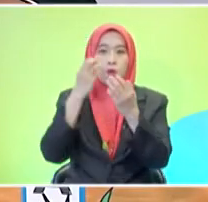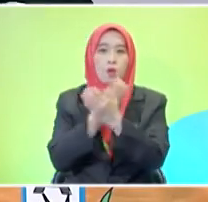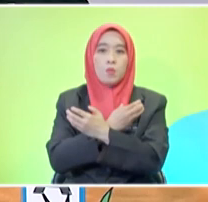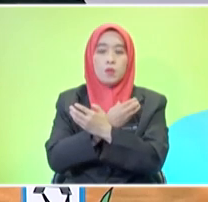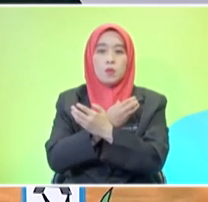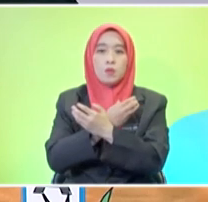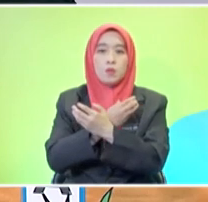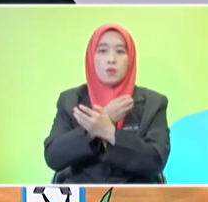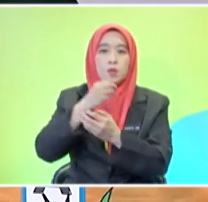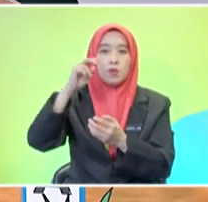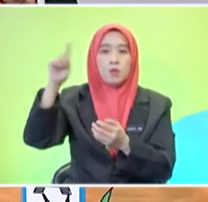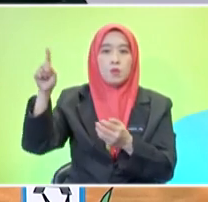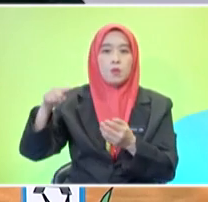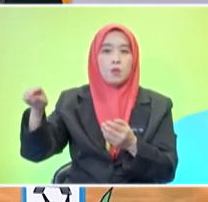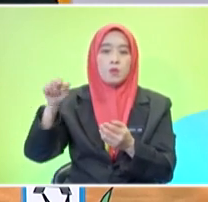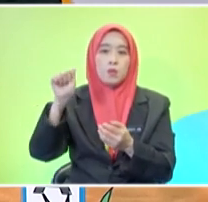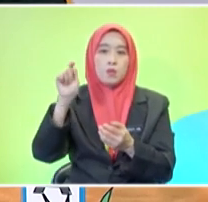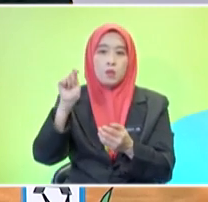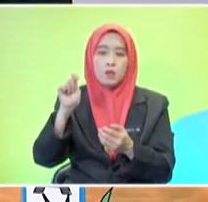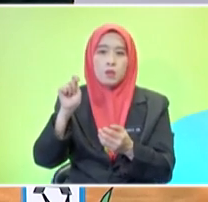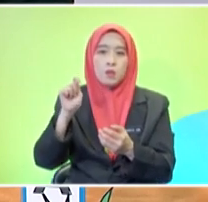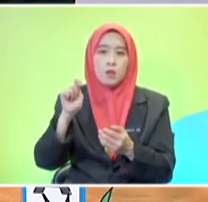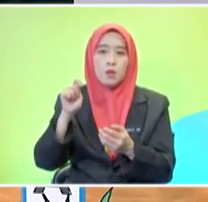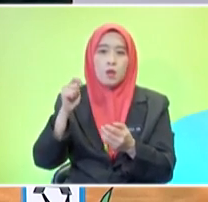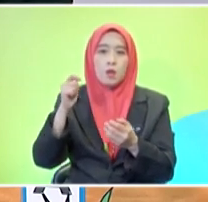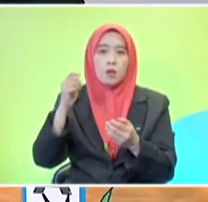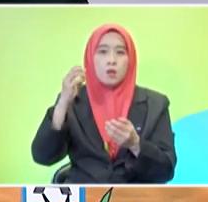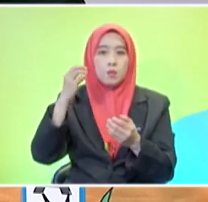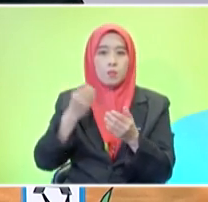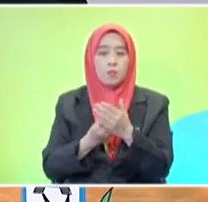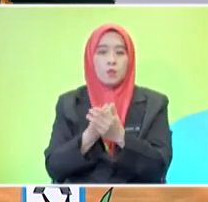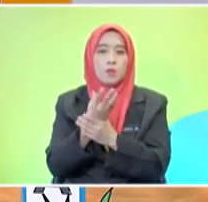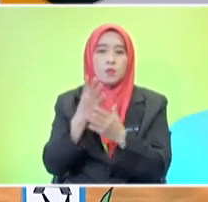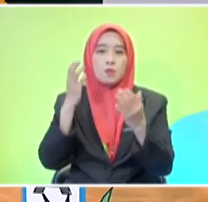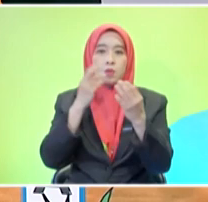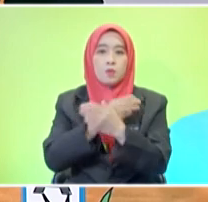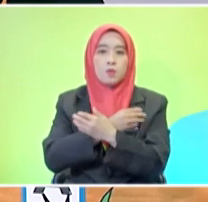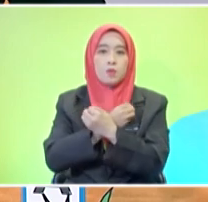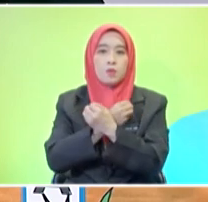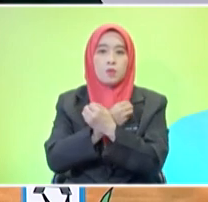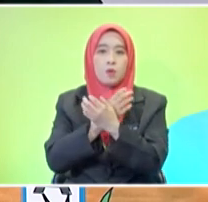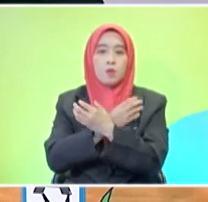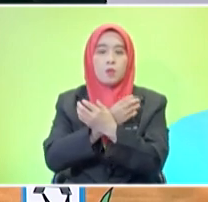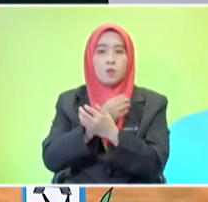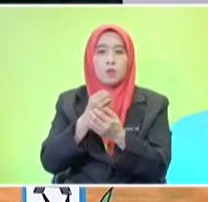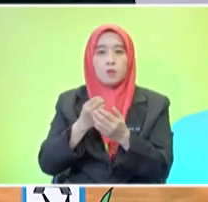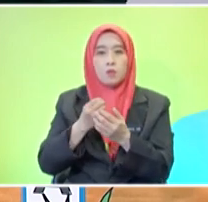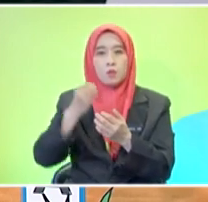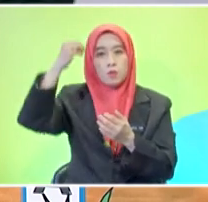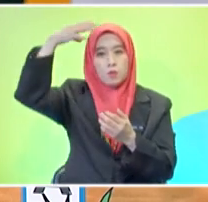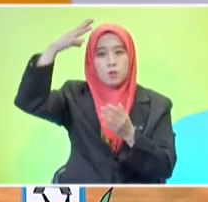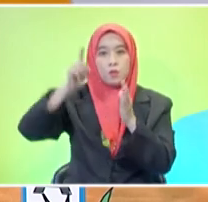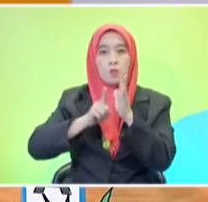for nutrient. Mm-hmm. So when plant competes for sunlight, they actually grow higher, taller. Right. But